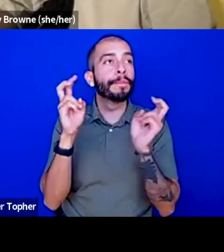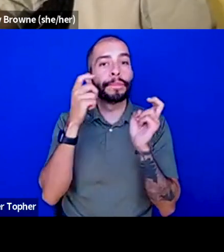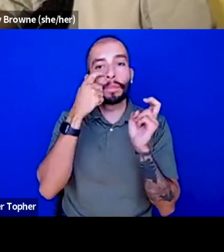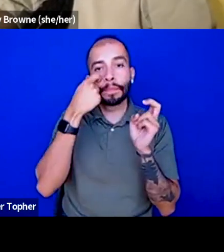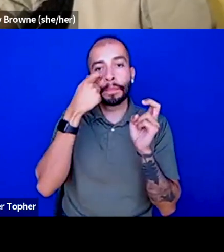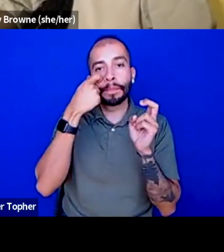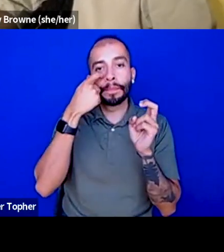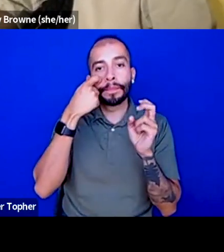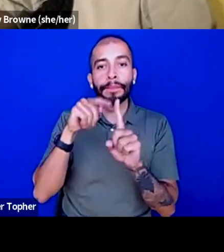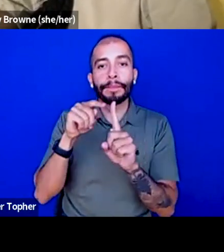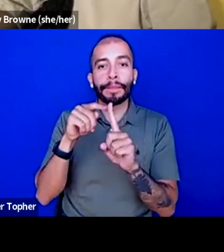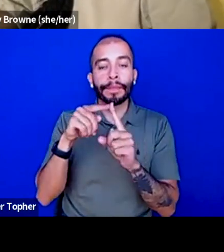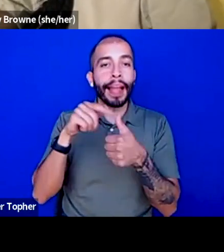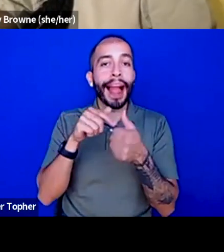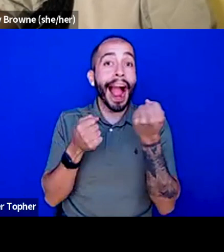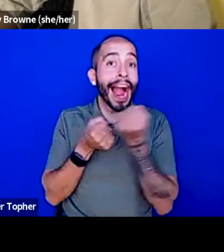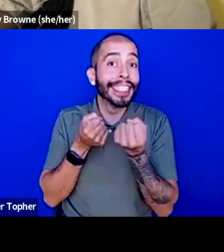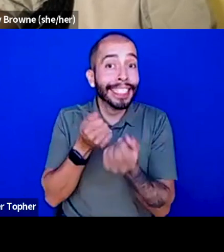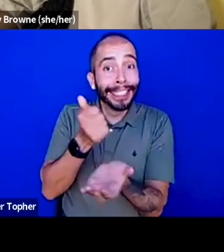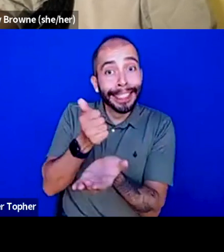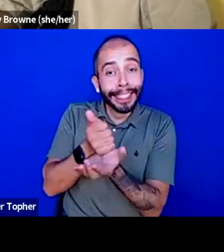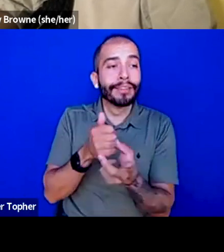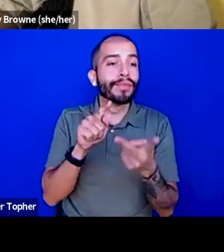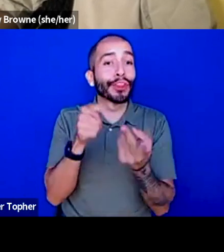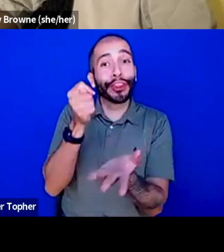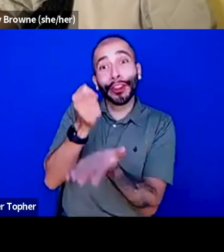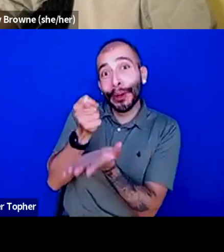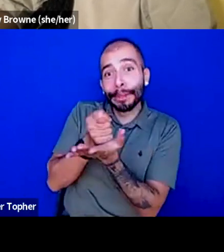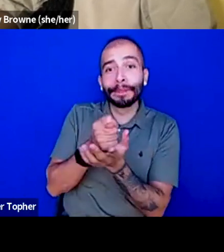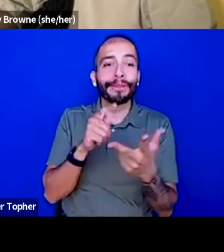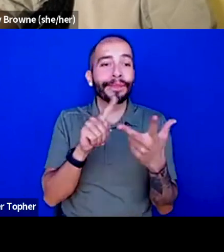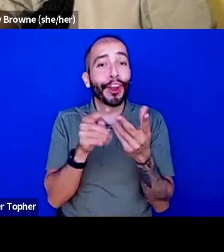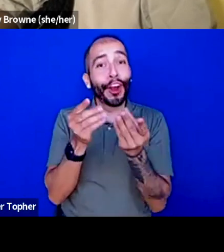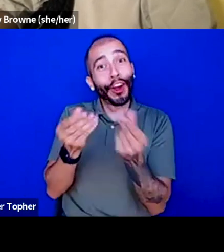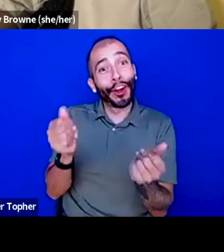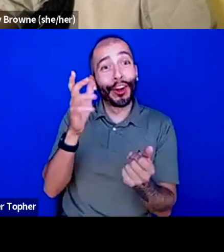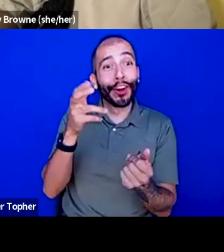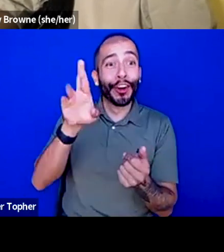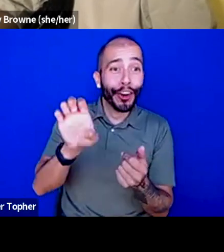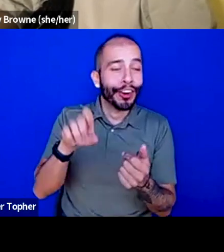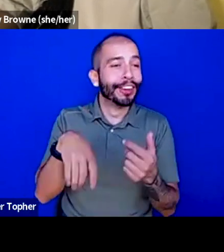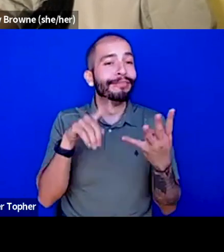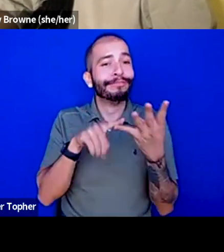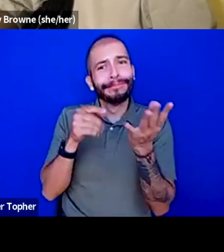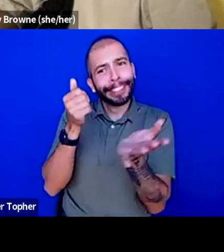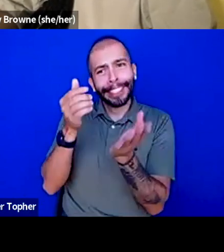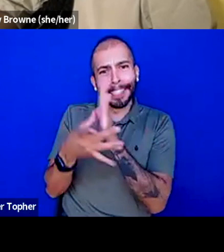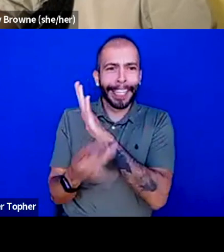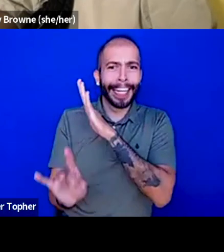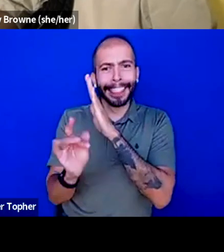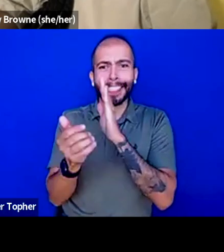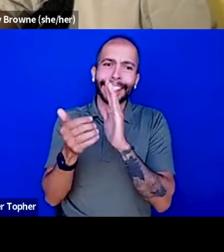vocational skill development, vocational skill proving, and the list